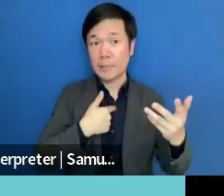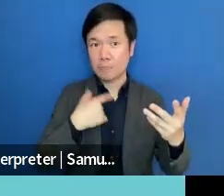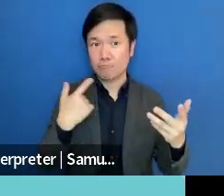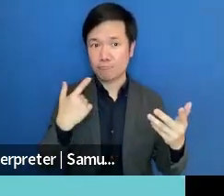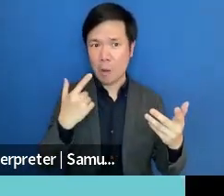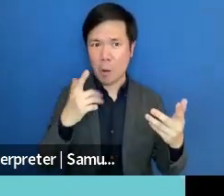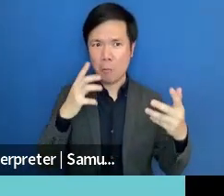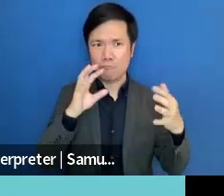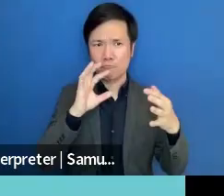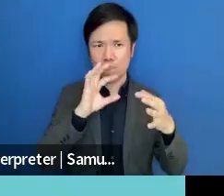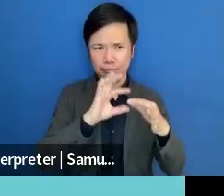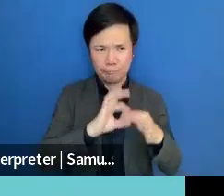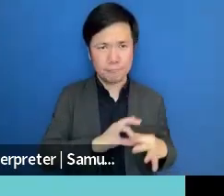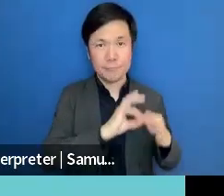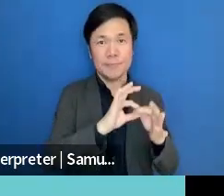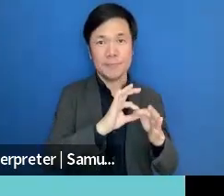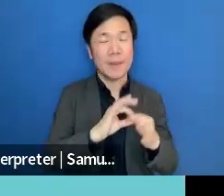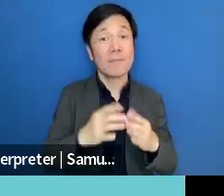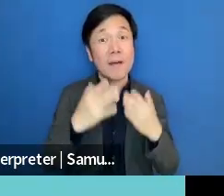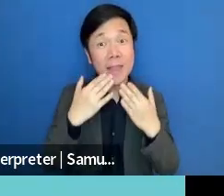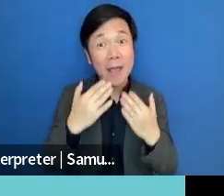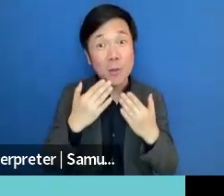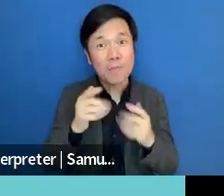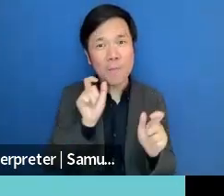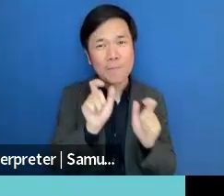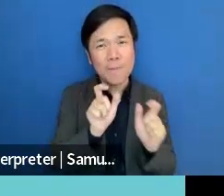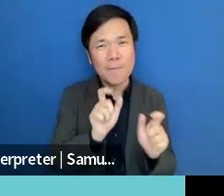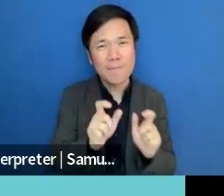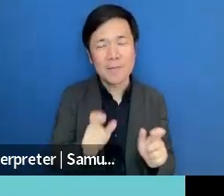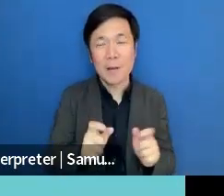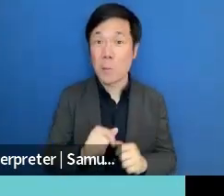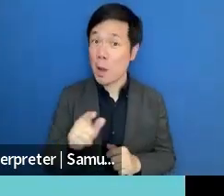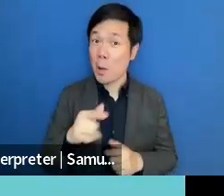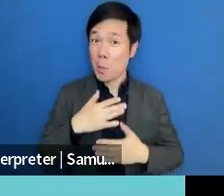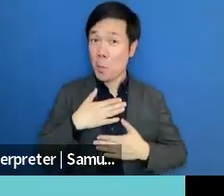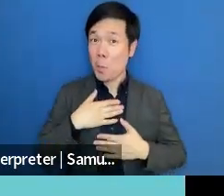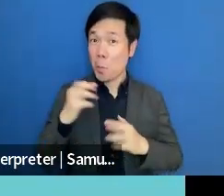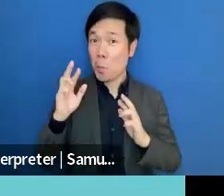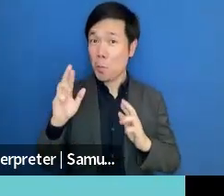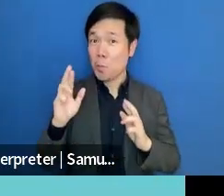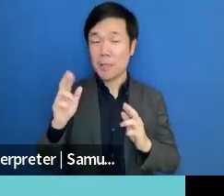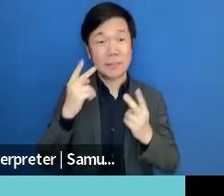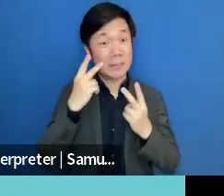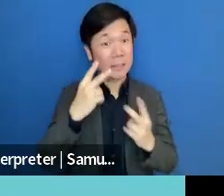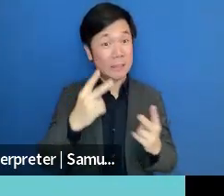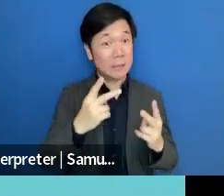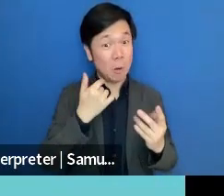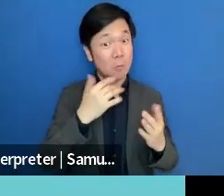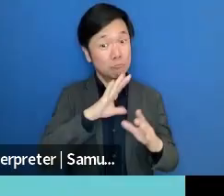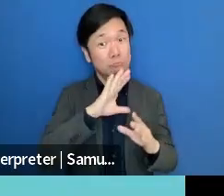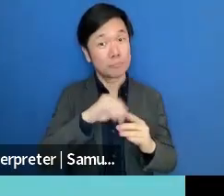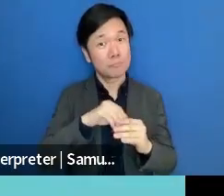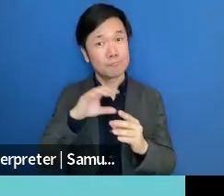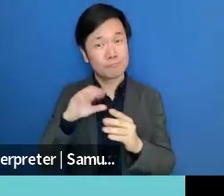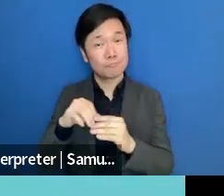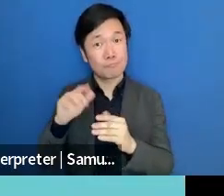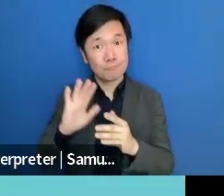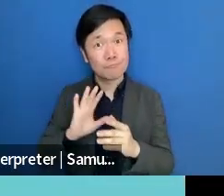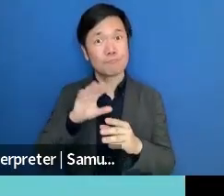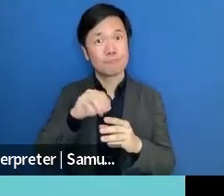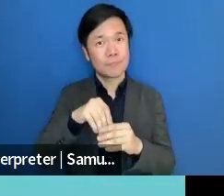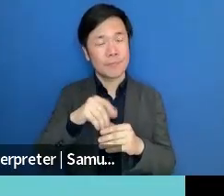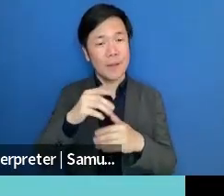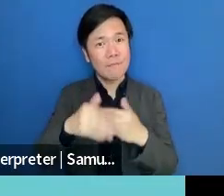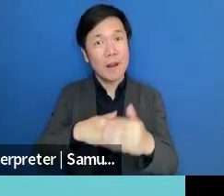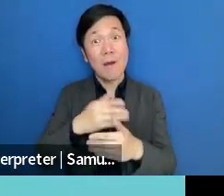So thank you all for your engagement in this activity, and we hope you'll be able to see some of these elements that you've actually shared